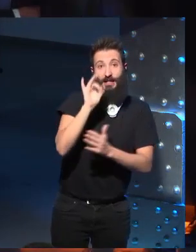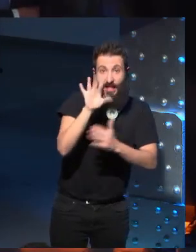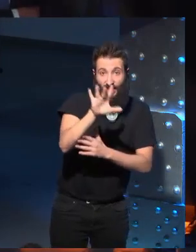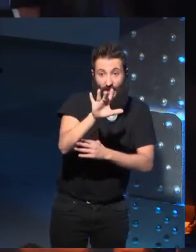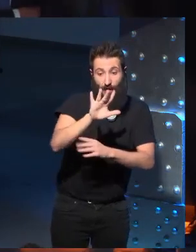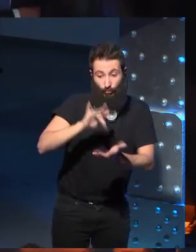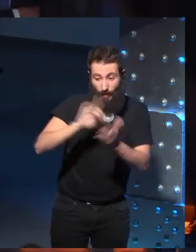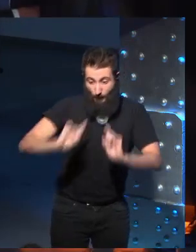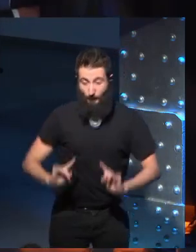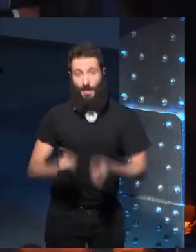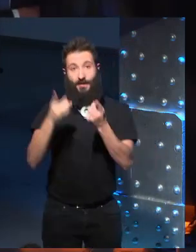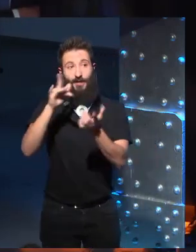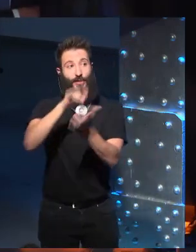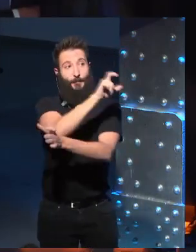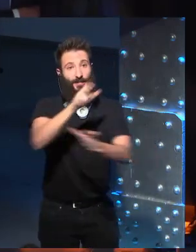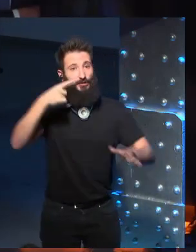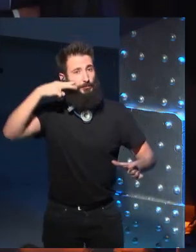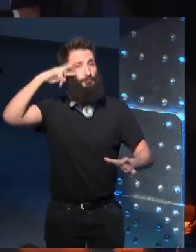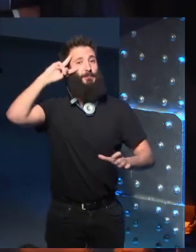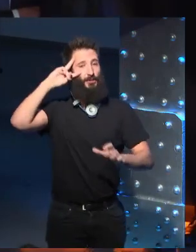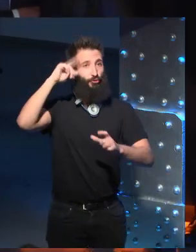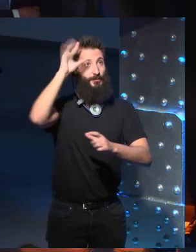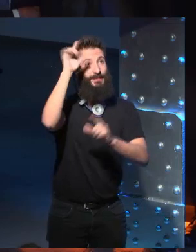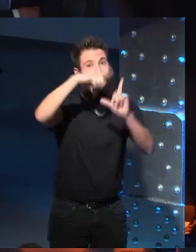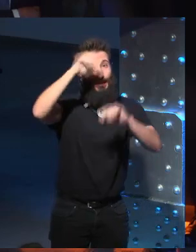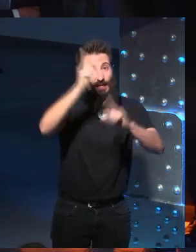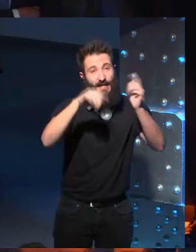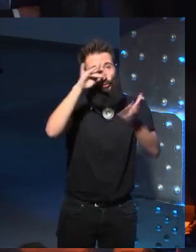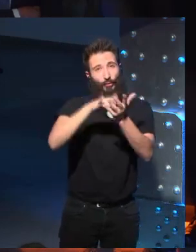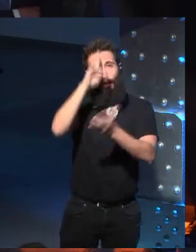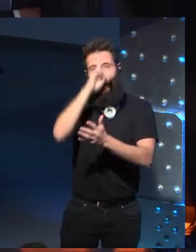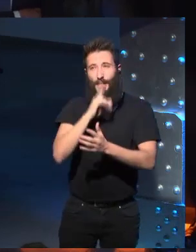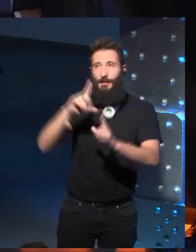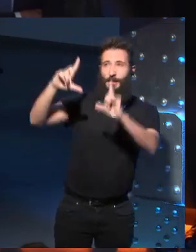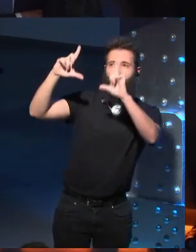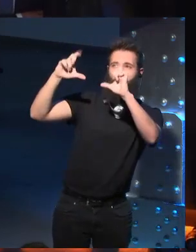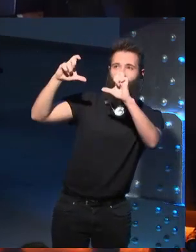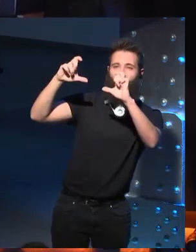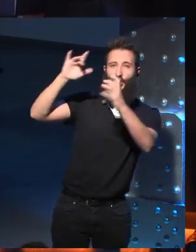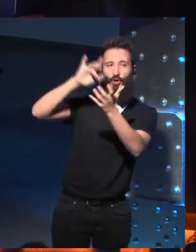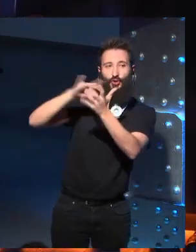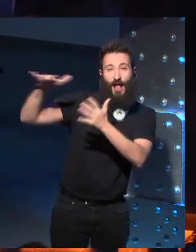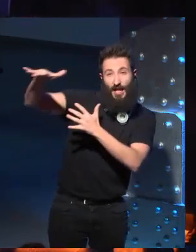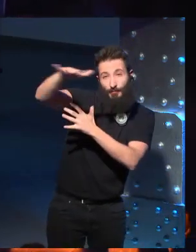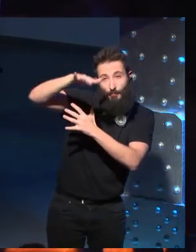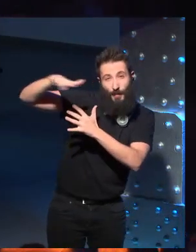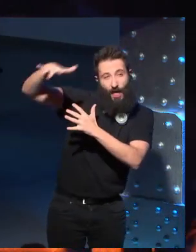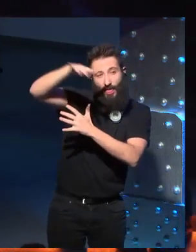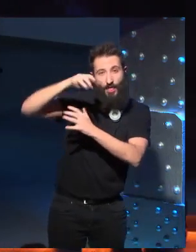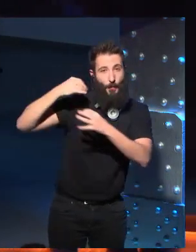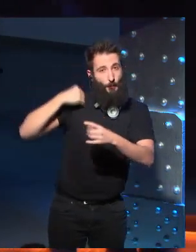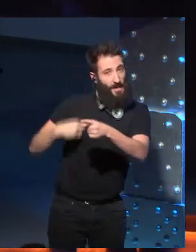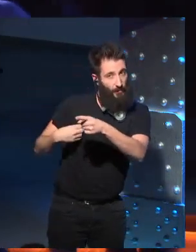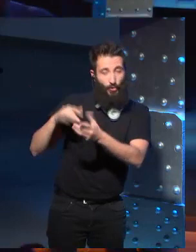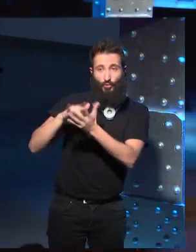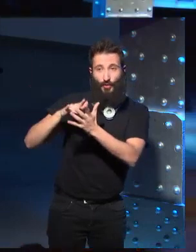astronomers managed to take a picture of such a place in space. And there we go. Here's the picture they took.